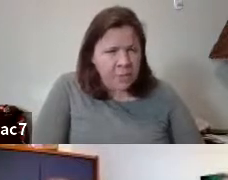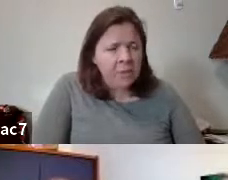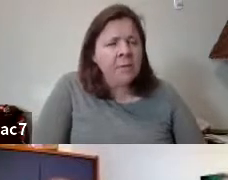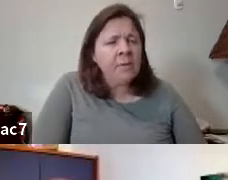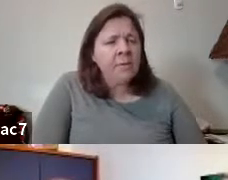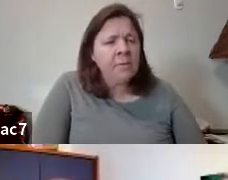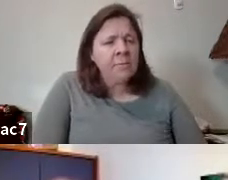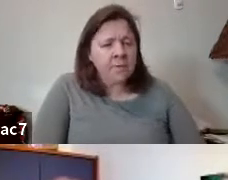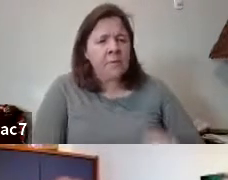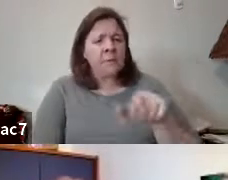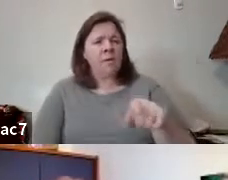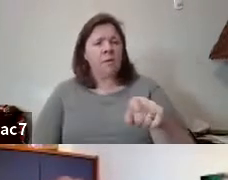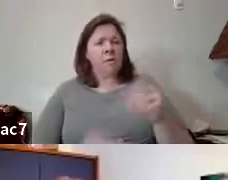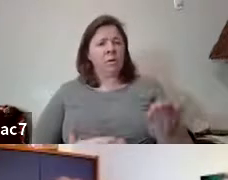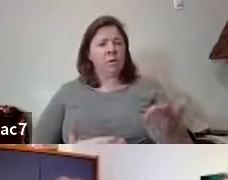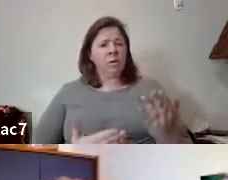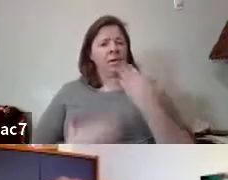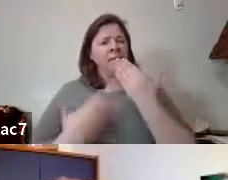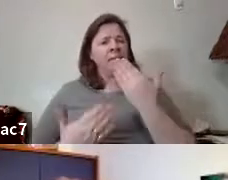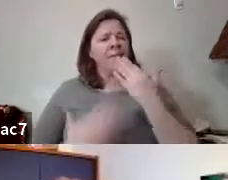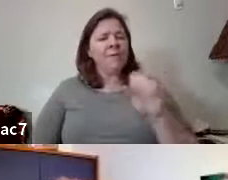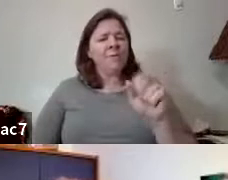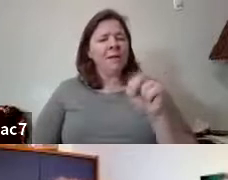question for me? The offer is pretty Thank you, clear. Sandra.